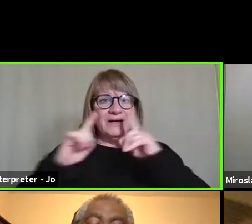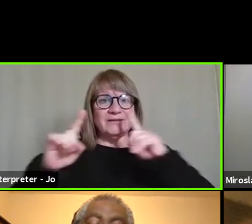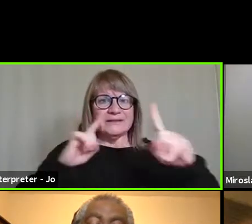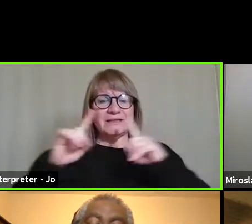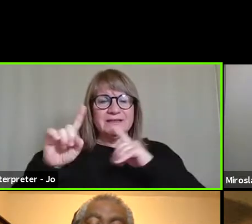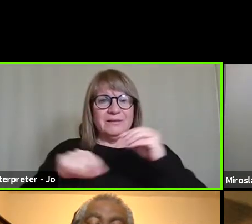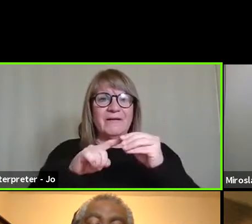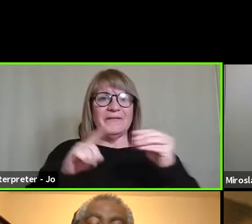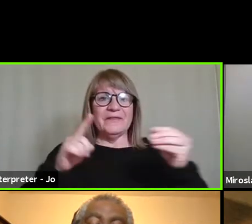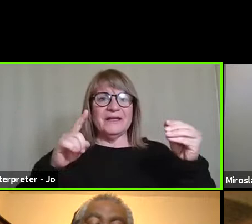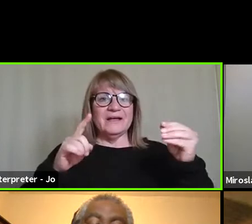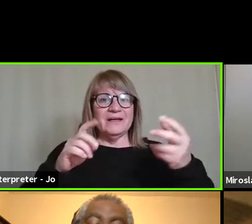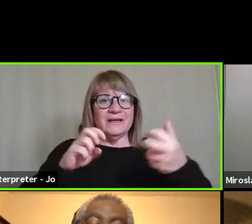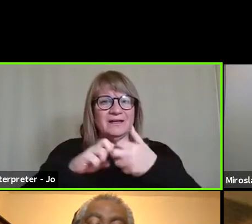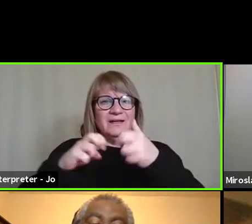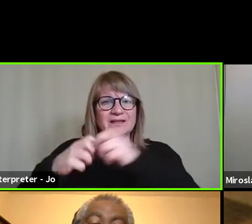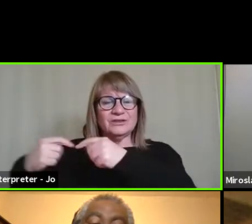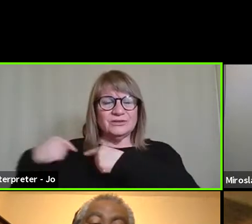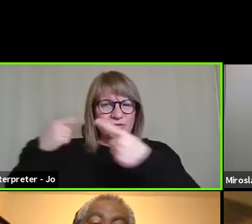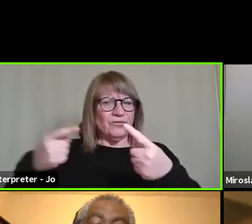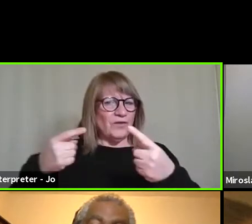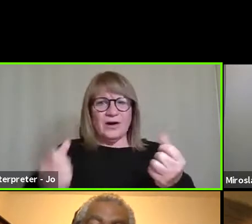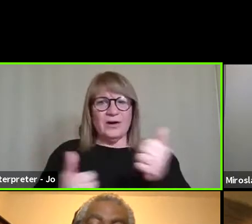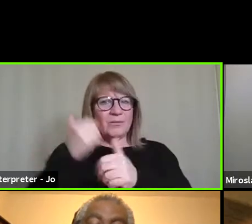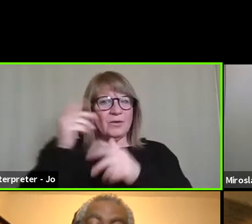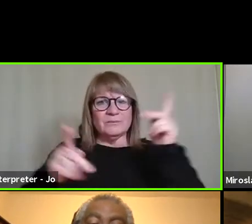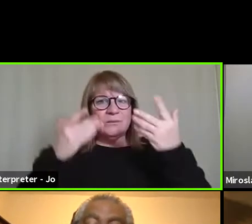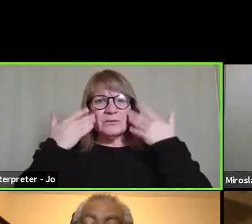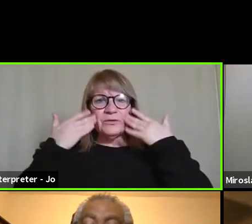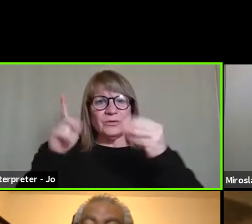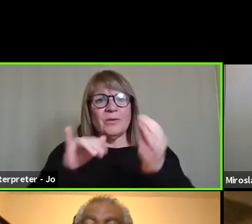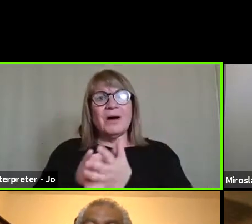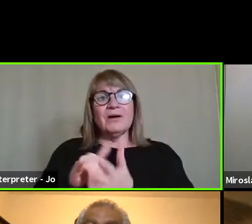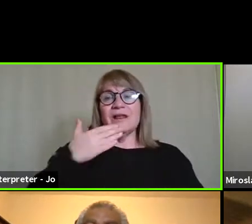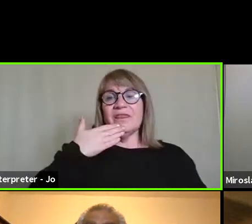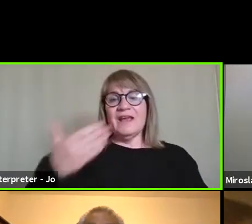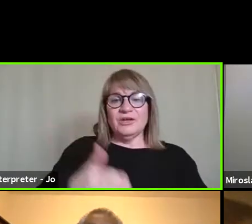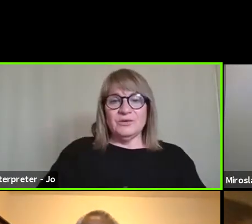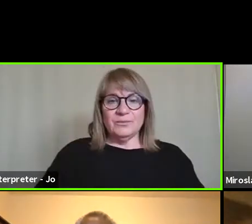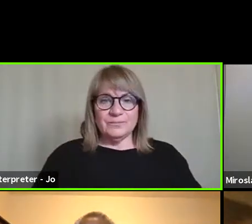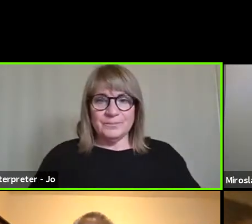the issues that so far most people don't know about thank you